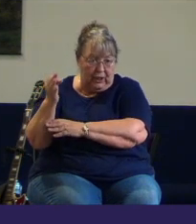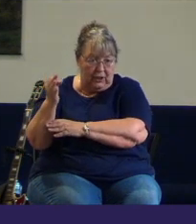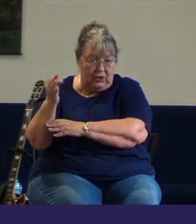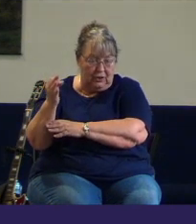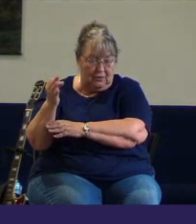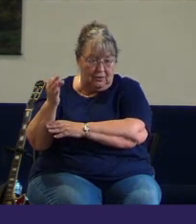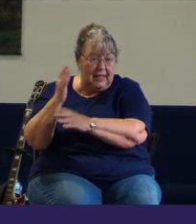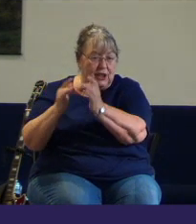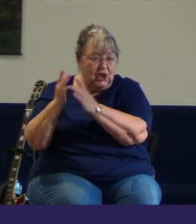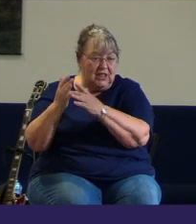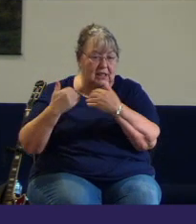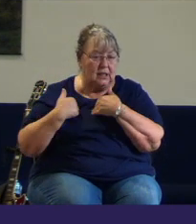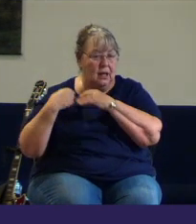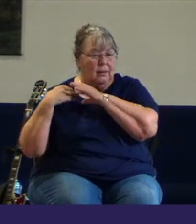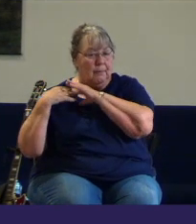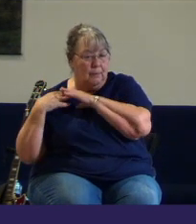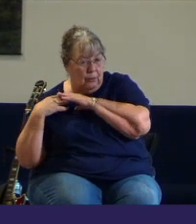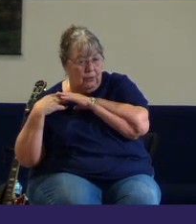burden for people,